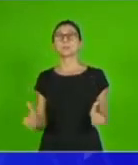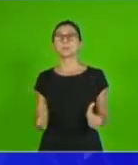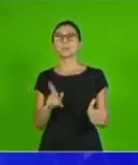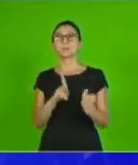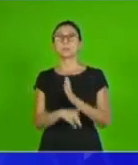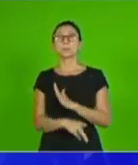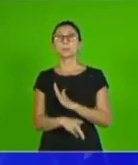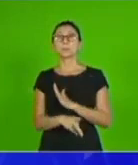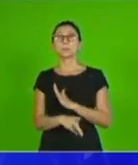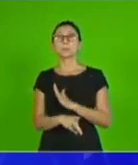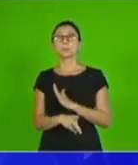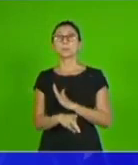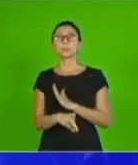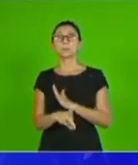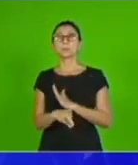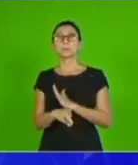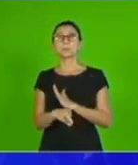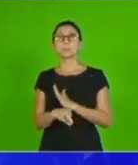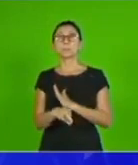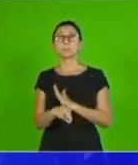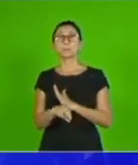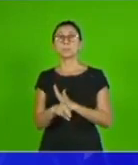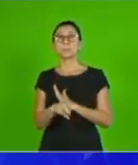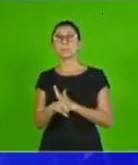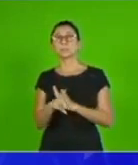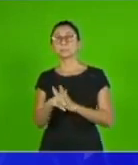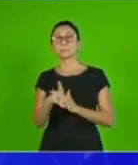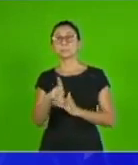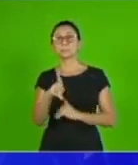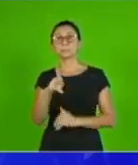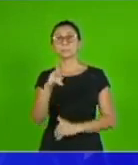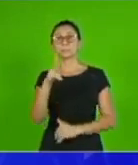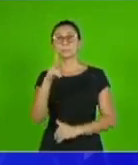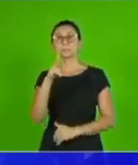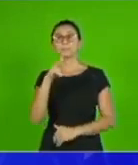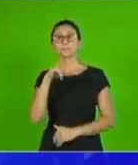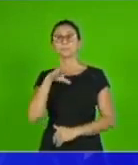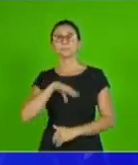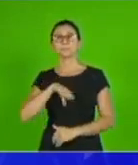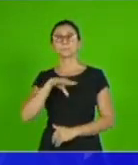We also had a completion of the project of teaching that